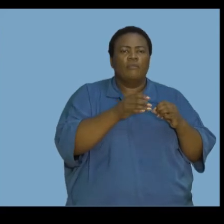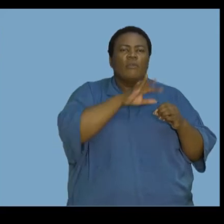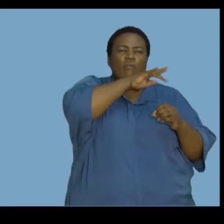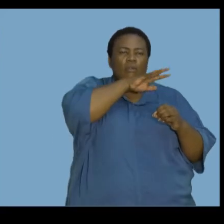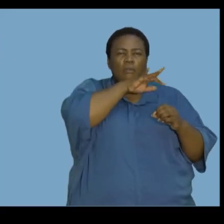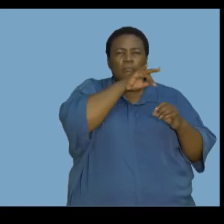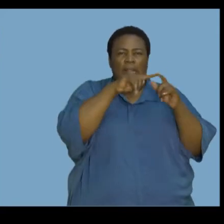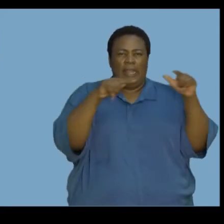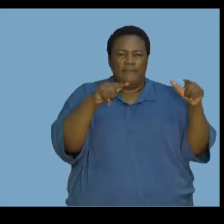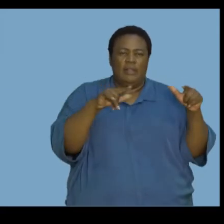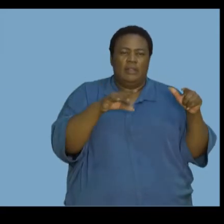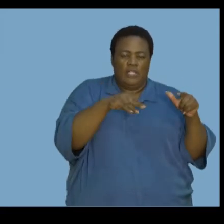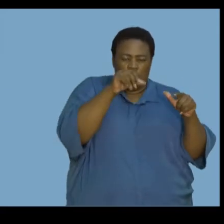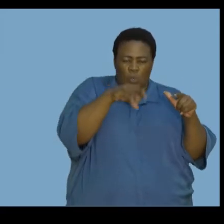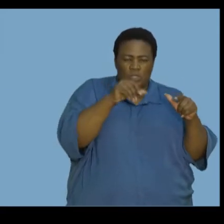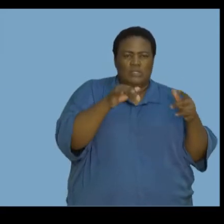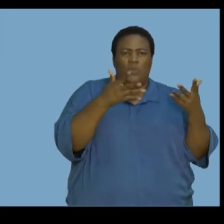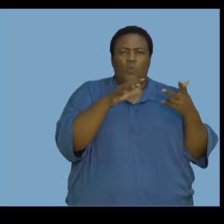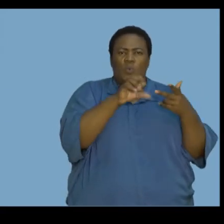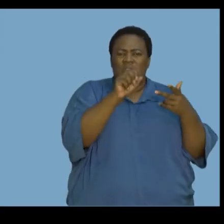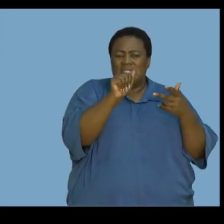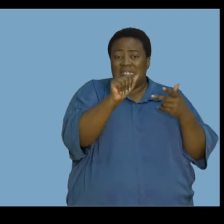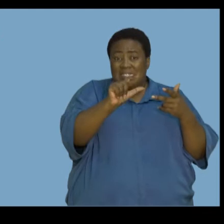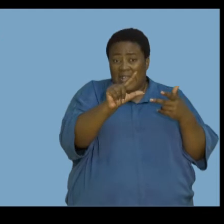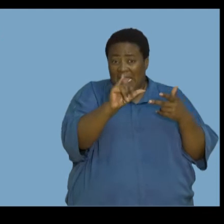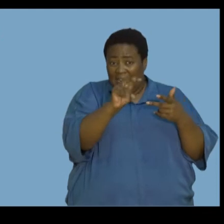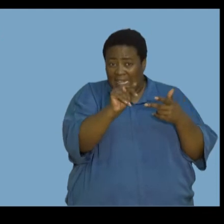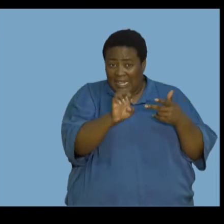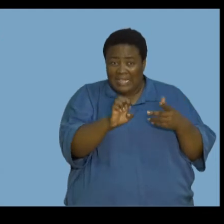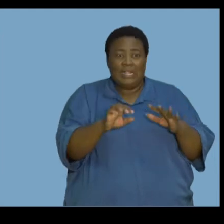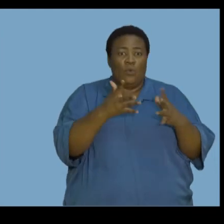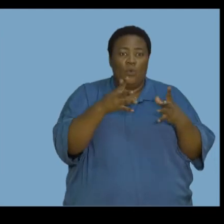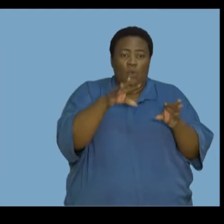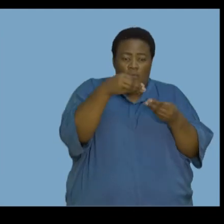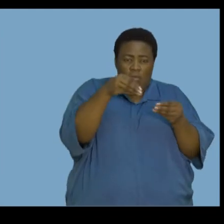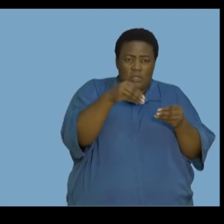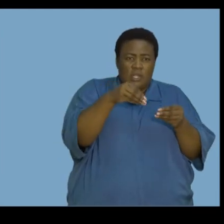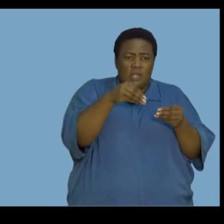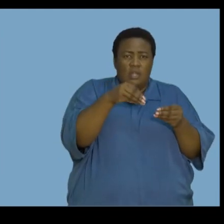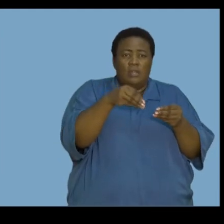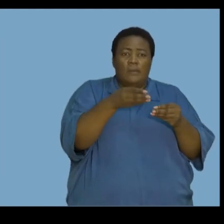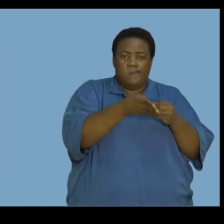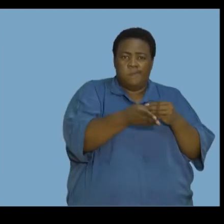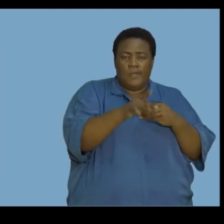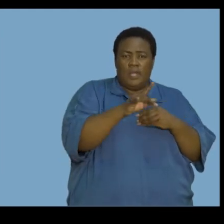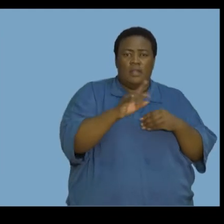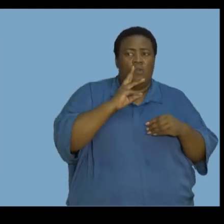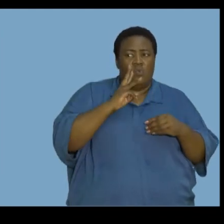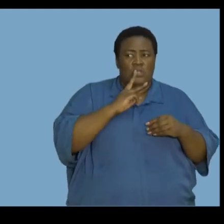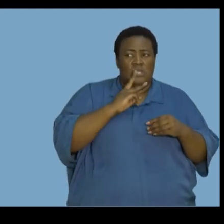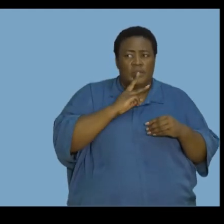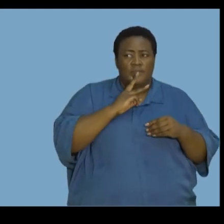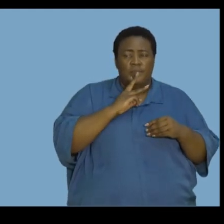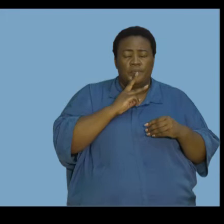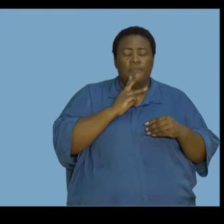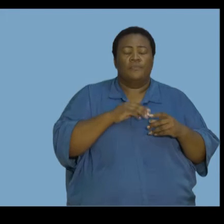bacteria levels, the amount of salts or how saline the water is, and the amount of materials suspended in the water. We